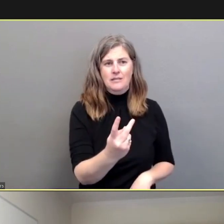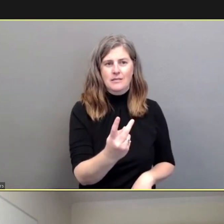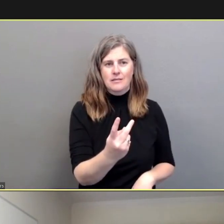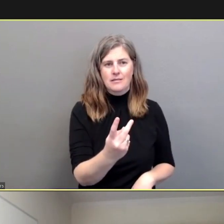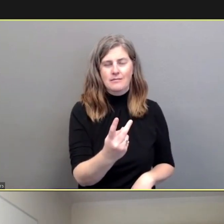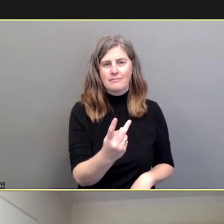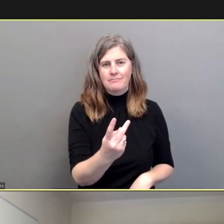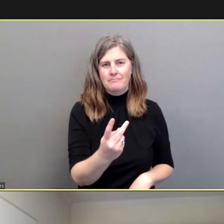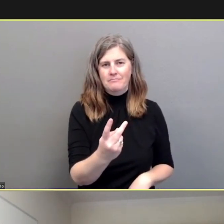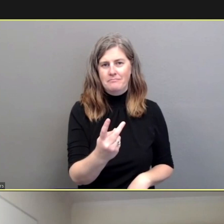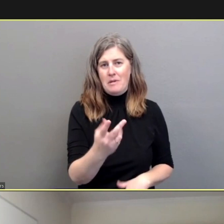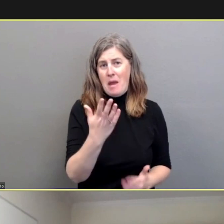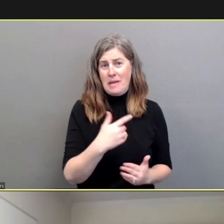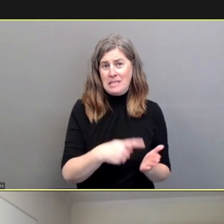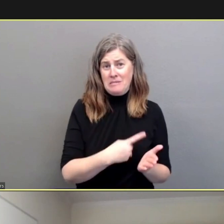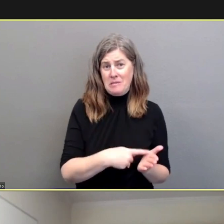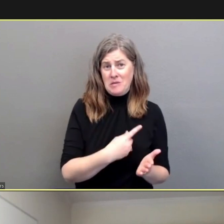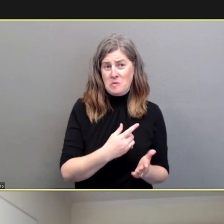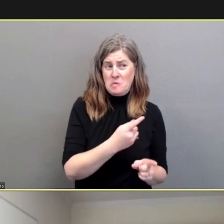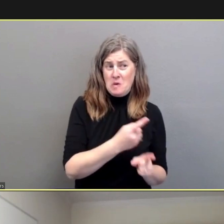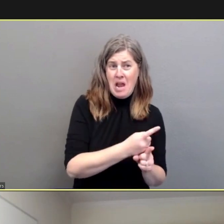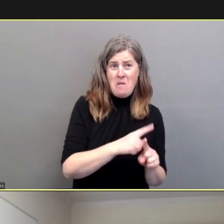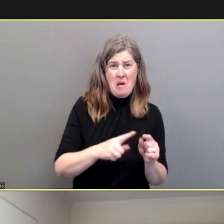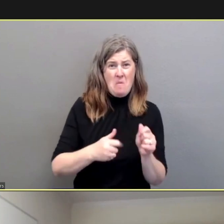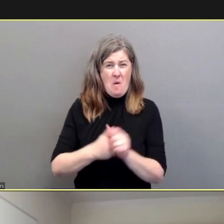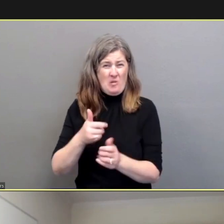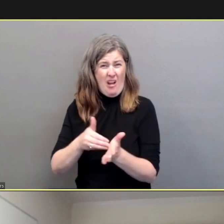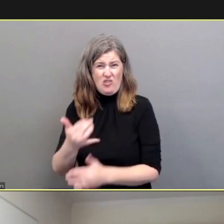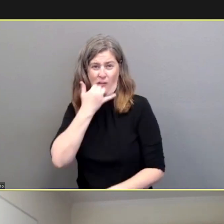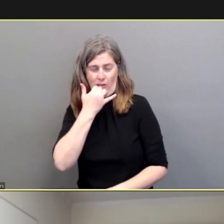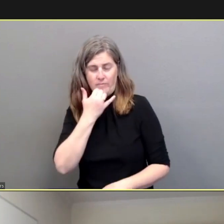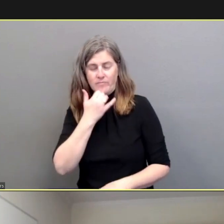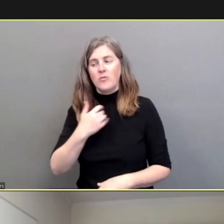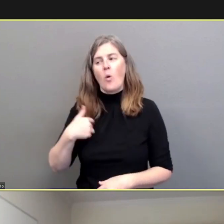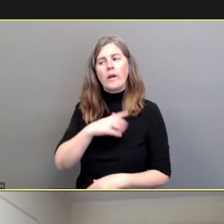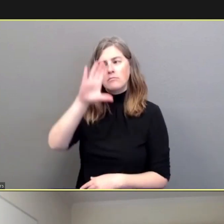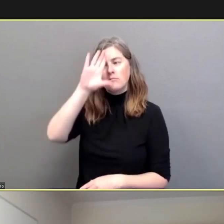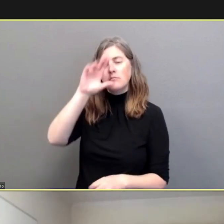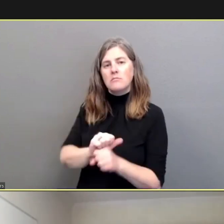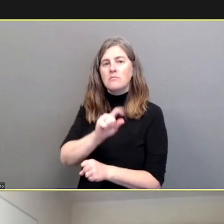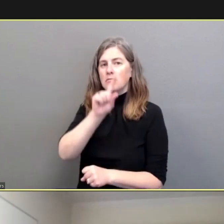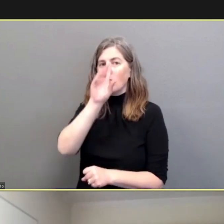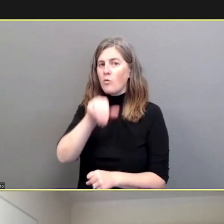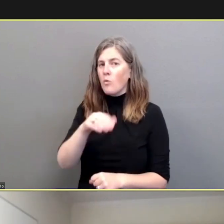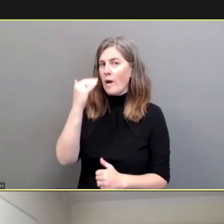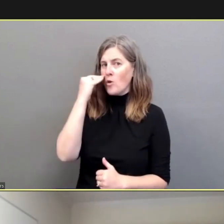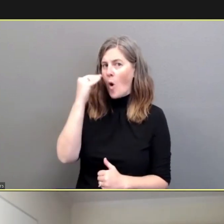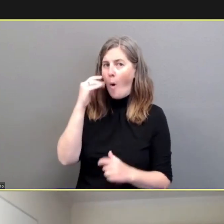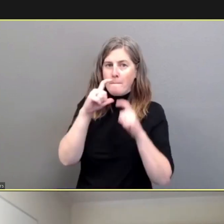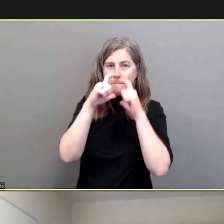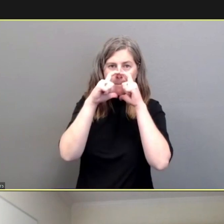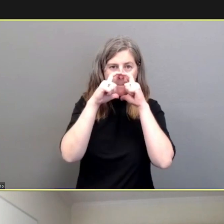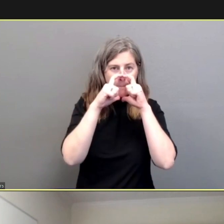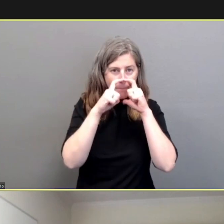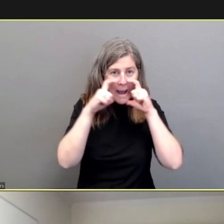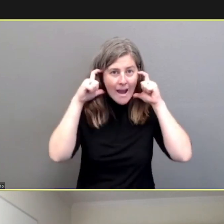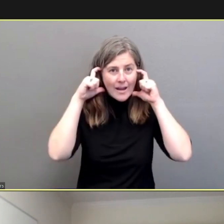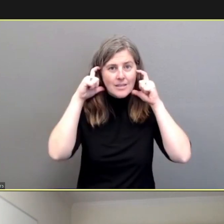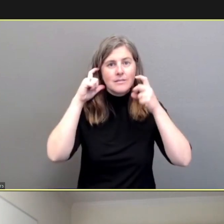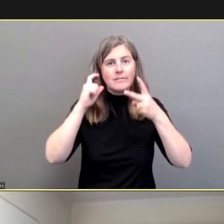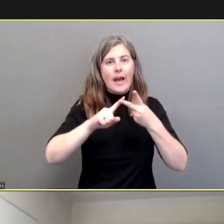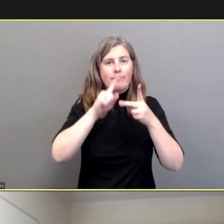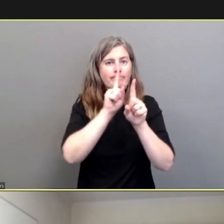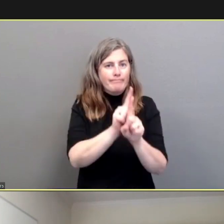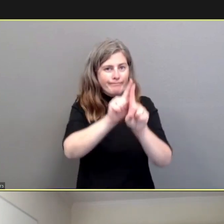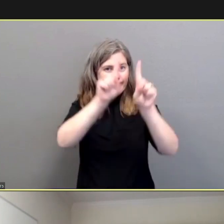proven wrong than right. But I think one thing we know for sure, Brittany, is that masks and social distancing are